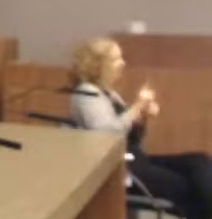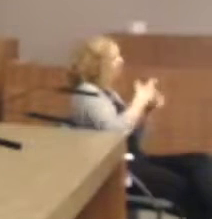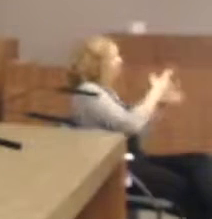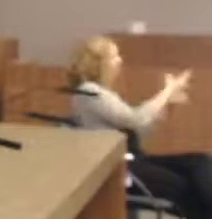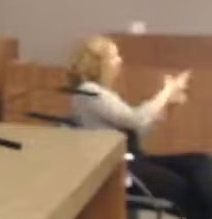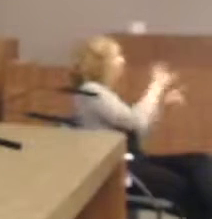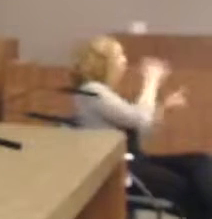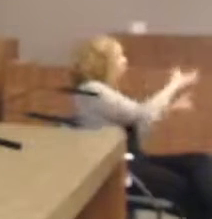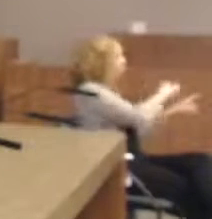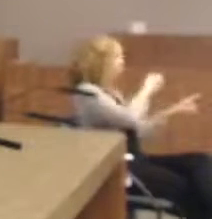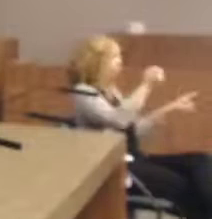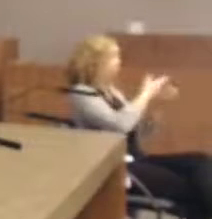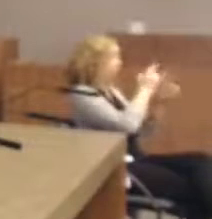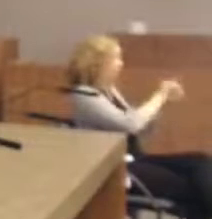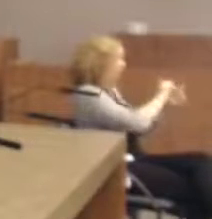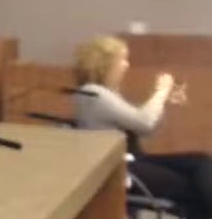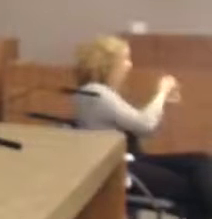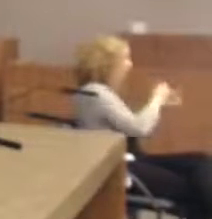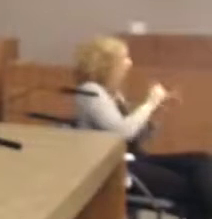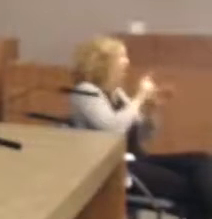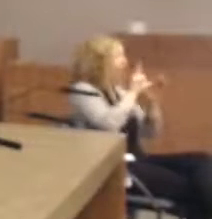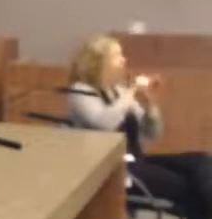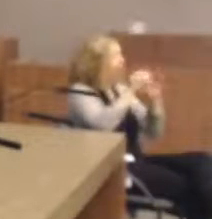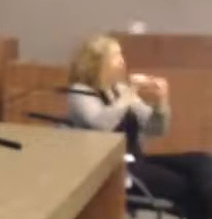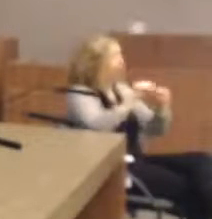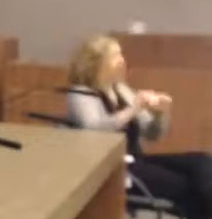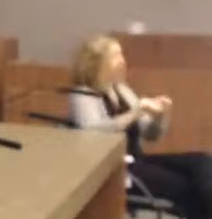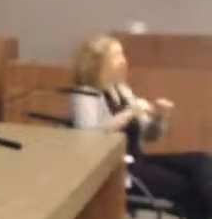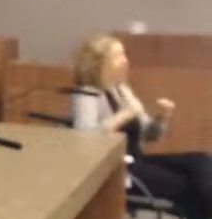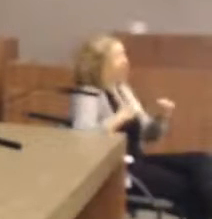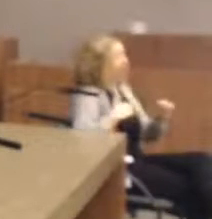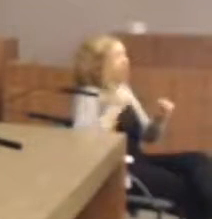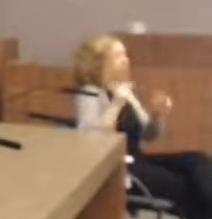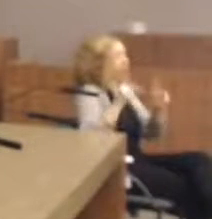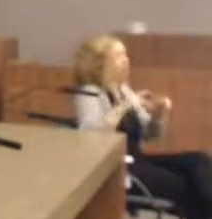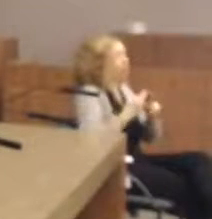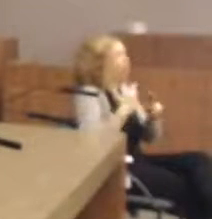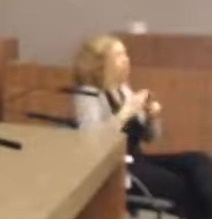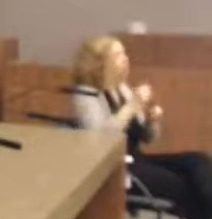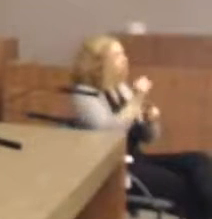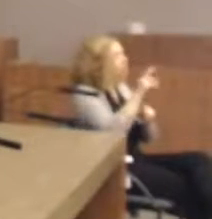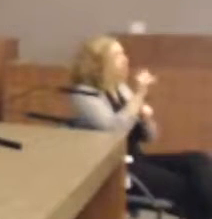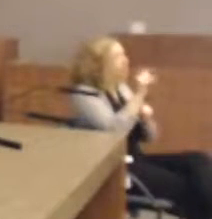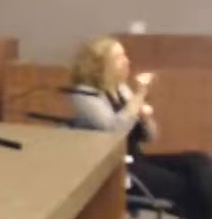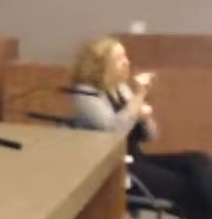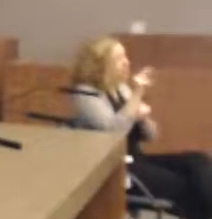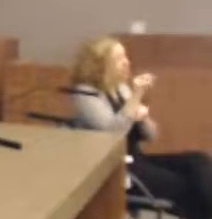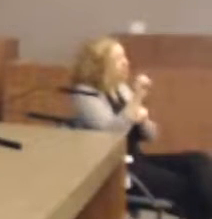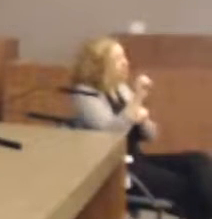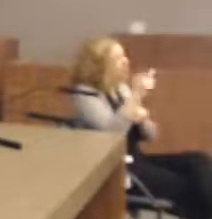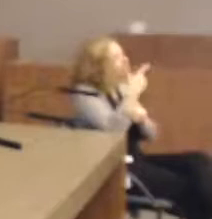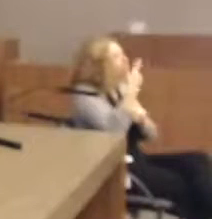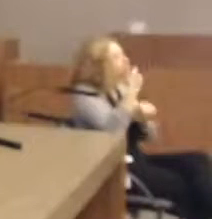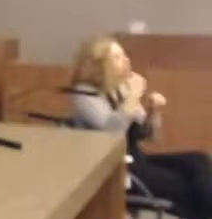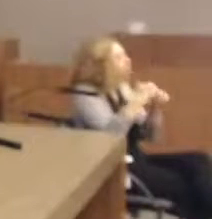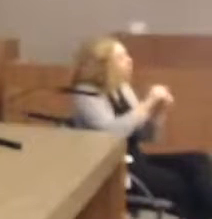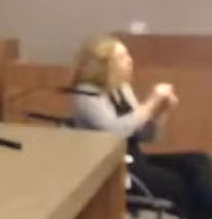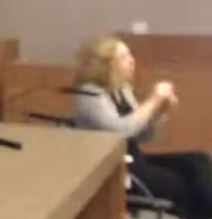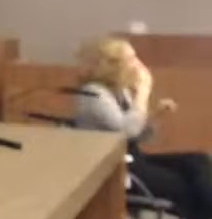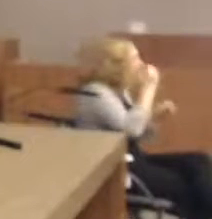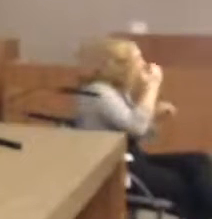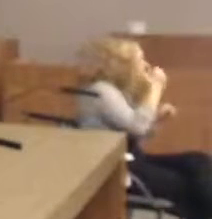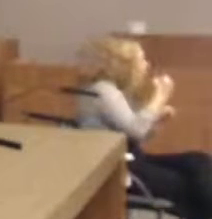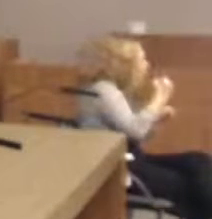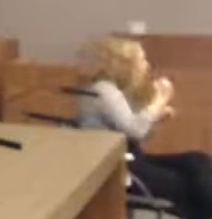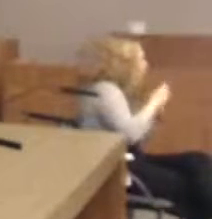from the situation, later, could they also use substances because they're recalling those memories? And the answer is yes. So